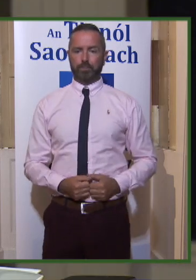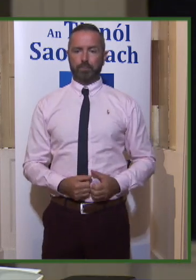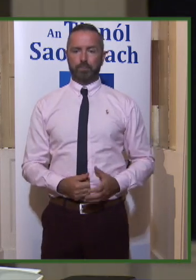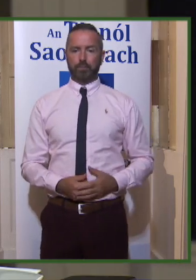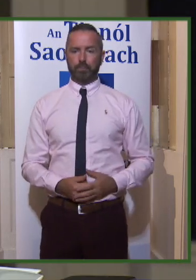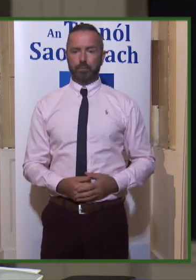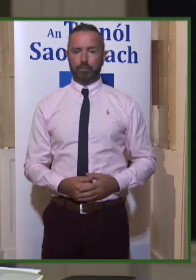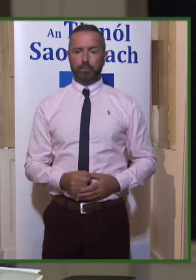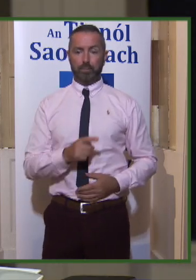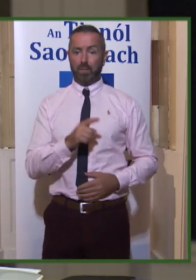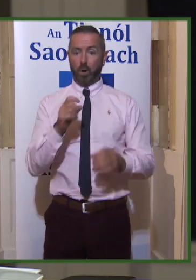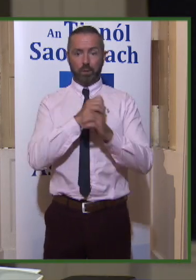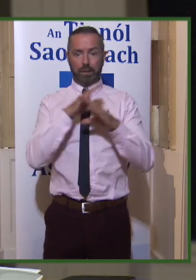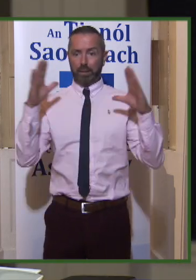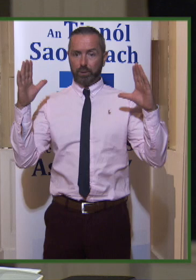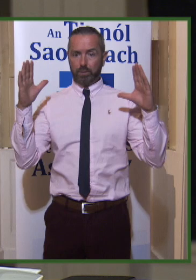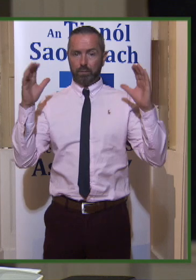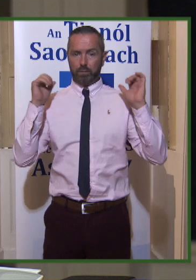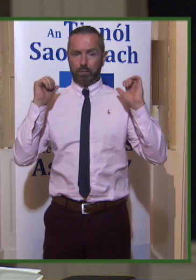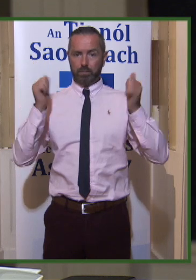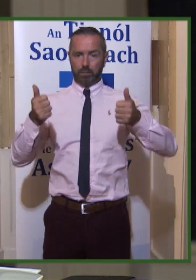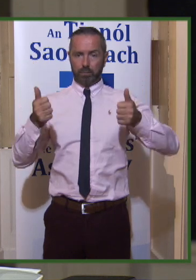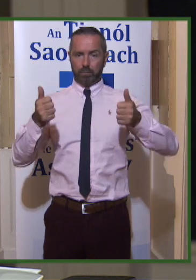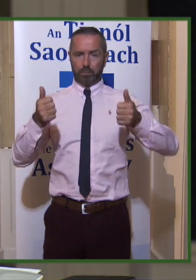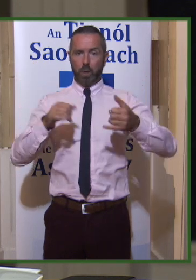that back? So,